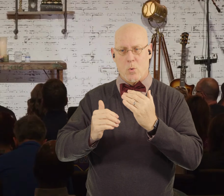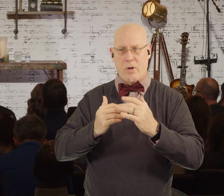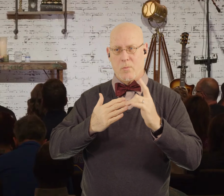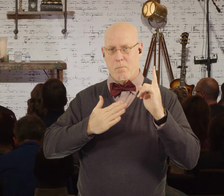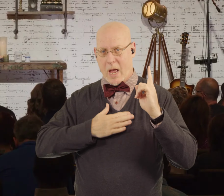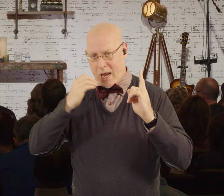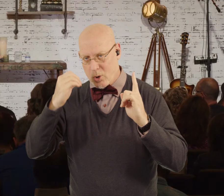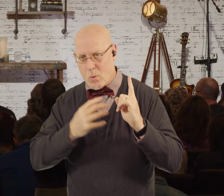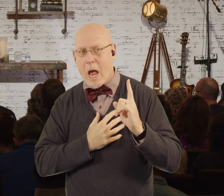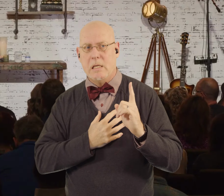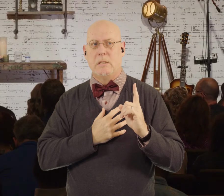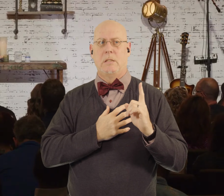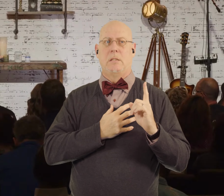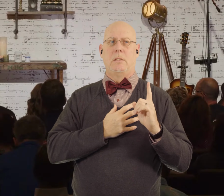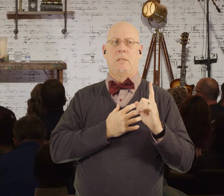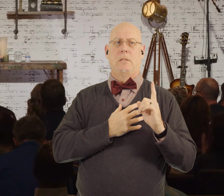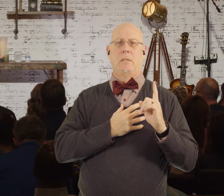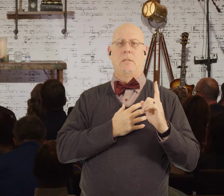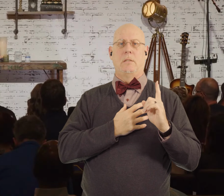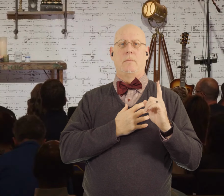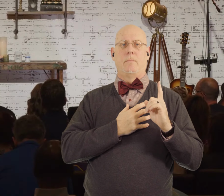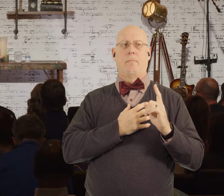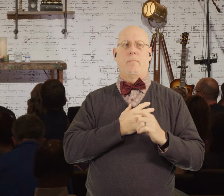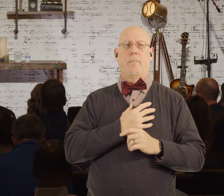faith, according to my grace,